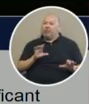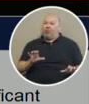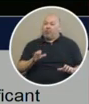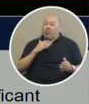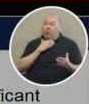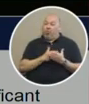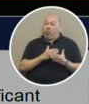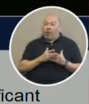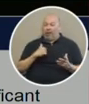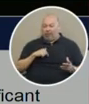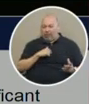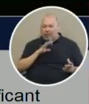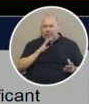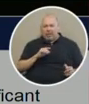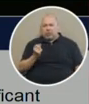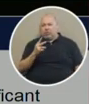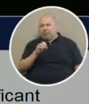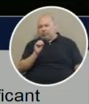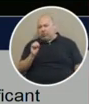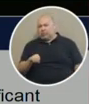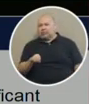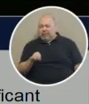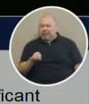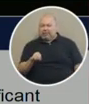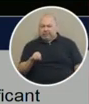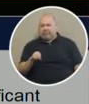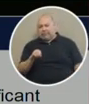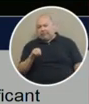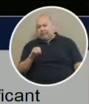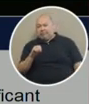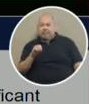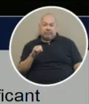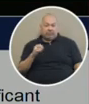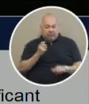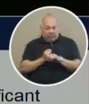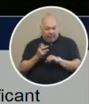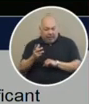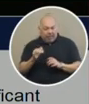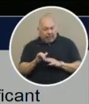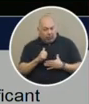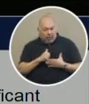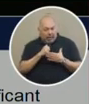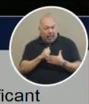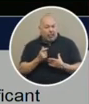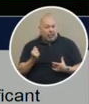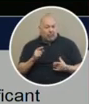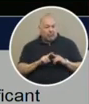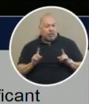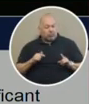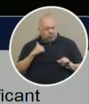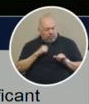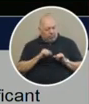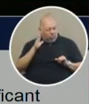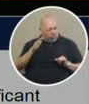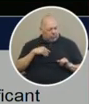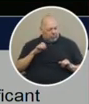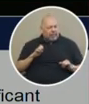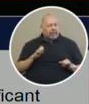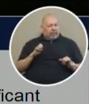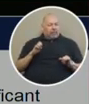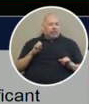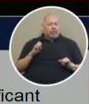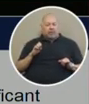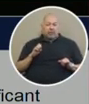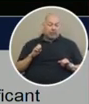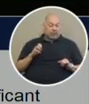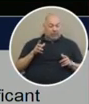extremely well. We were at about a 12% increase over the prior year. So that'll help a little bit through this fiscal year. However, we know there's going to be a decline for the